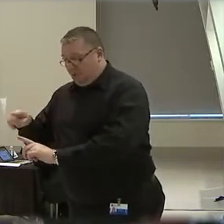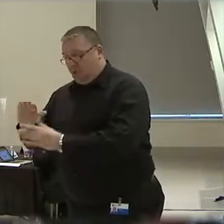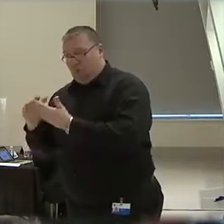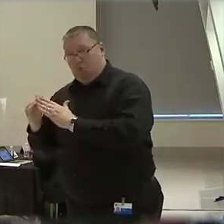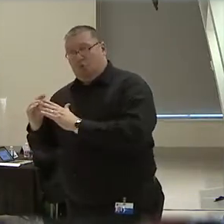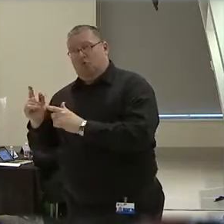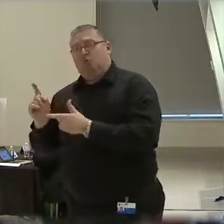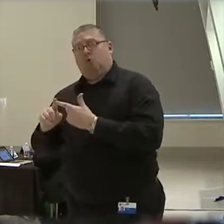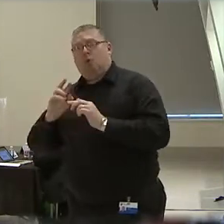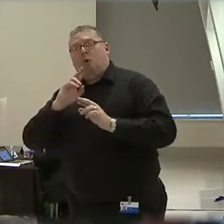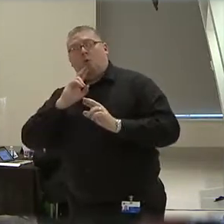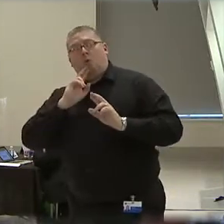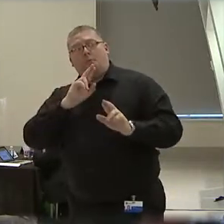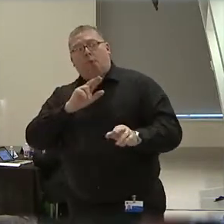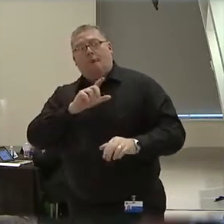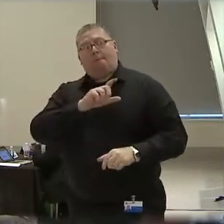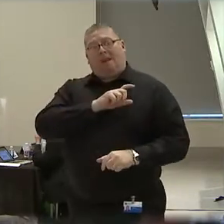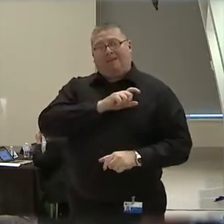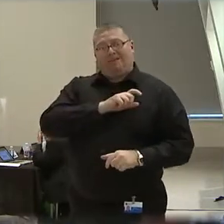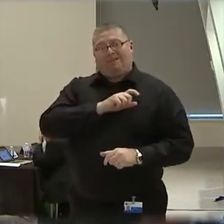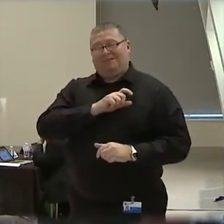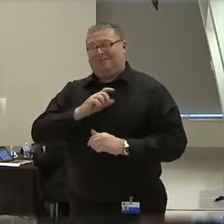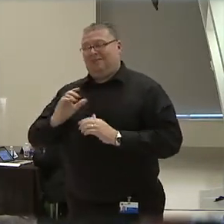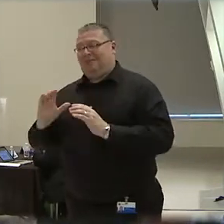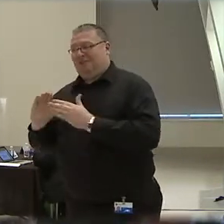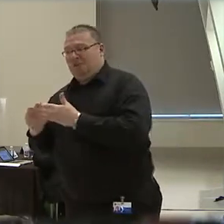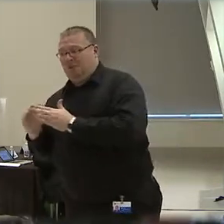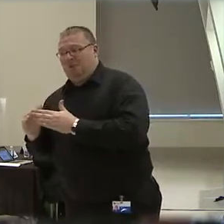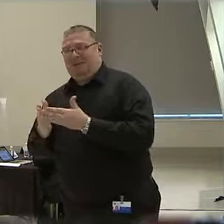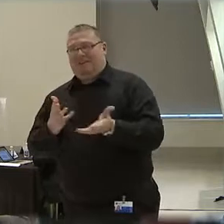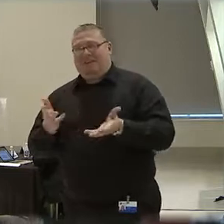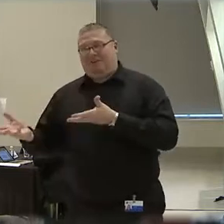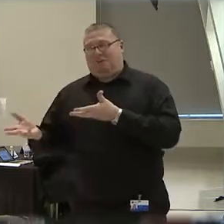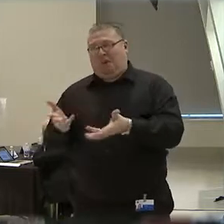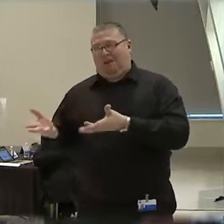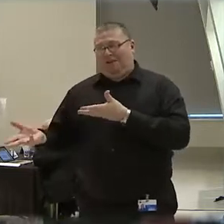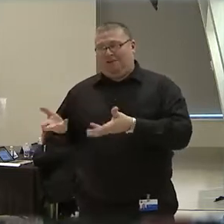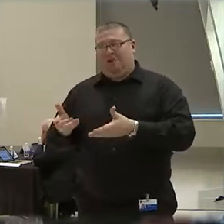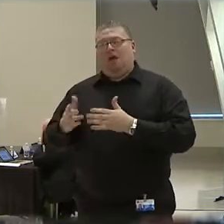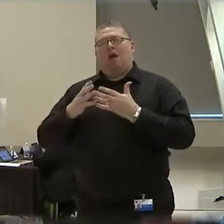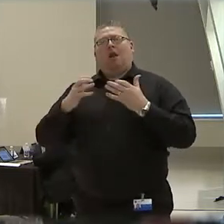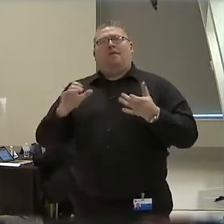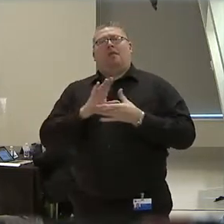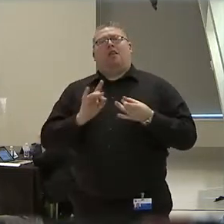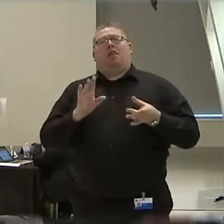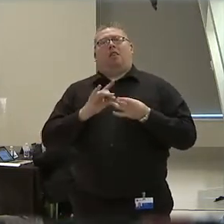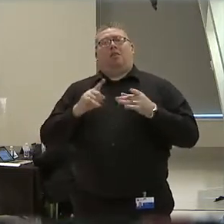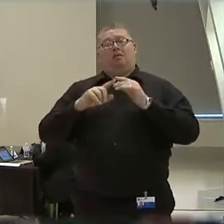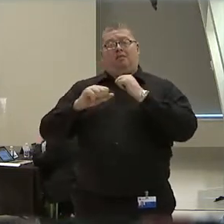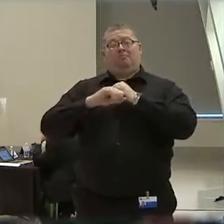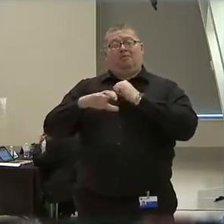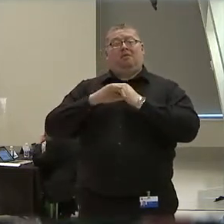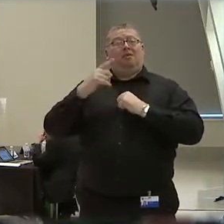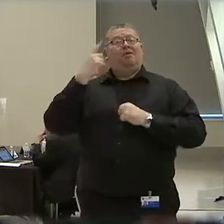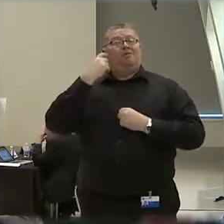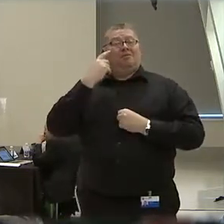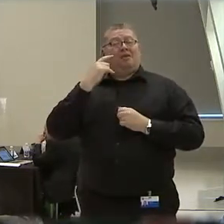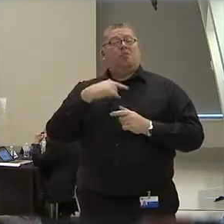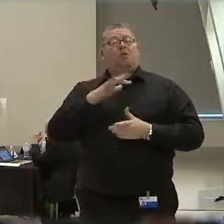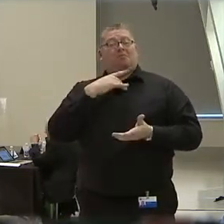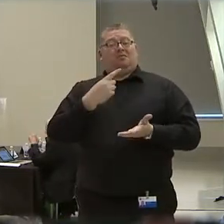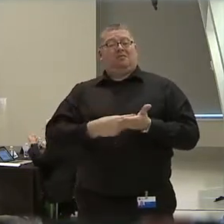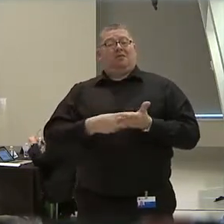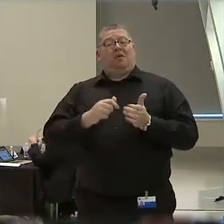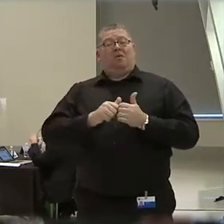record police-civilian interactions. There's obviously been a lot of talk in the media recently and will be discussed by this task